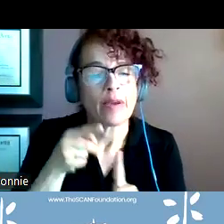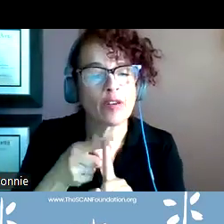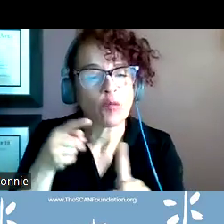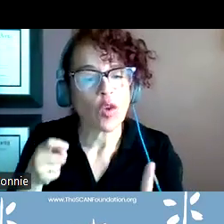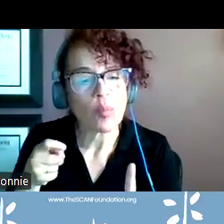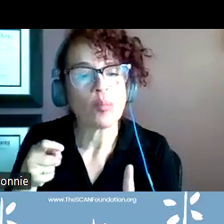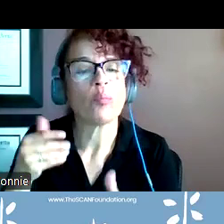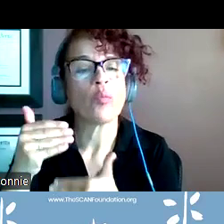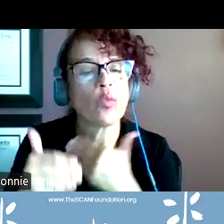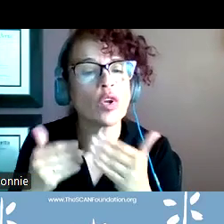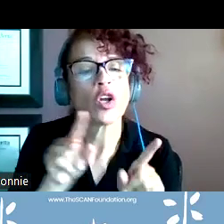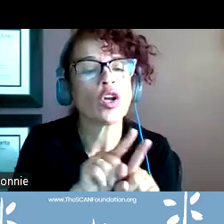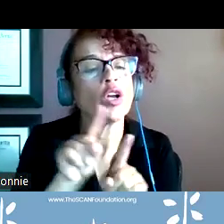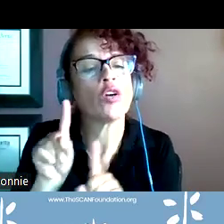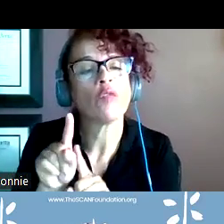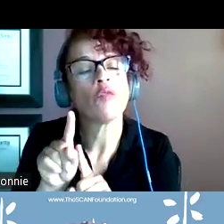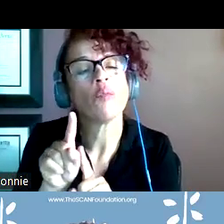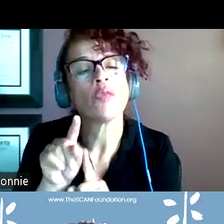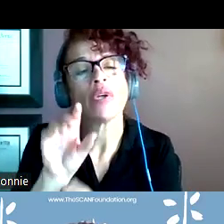complexities while implementing